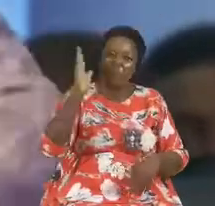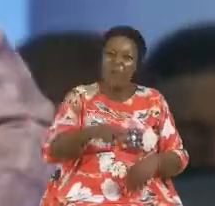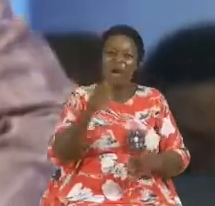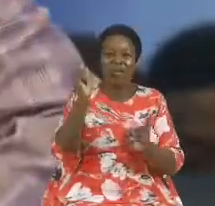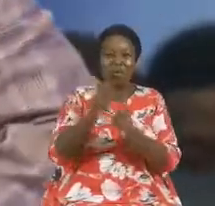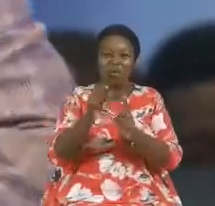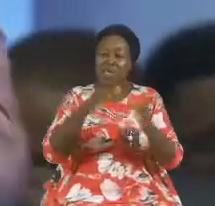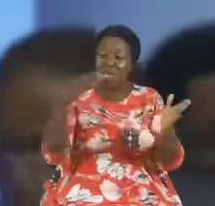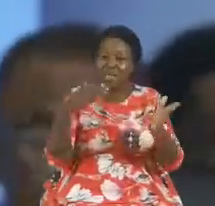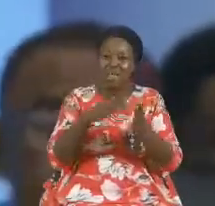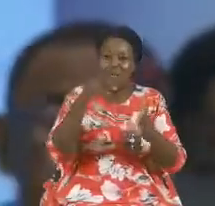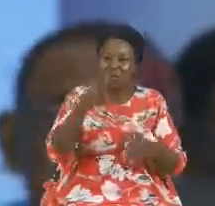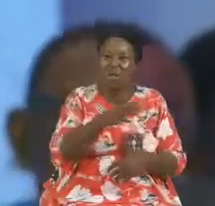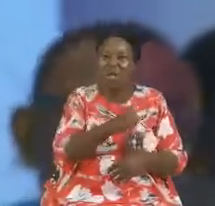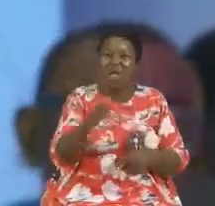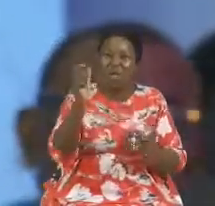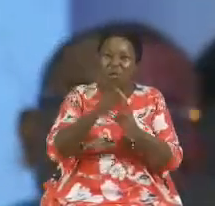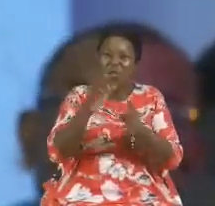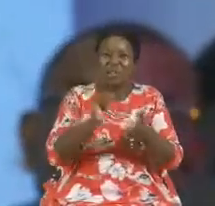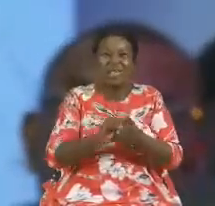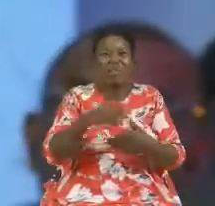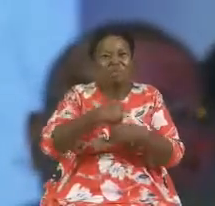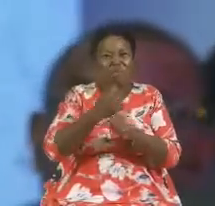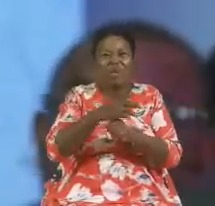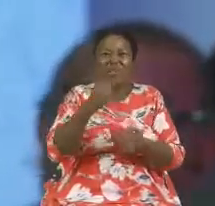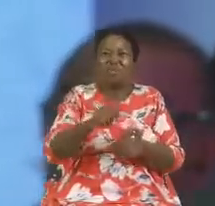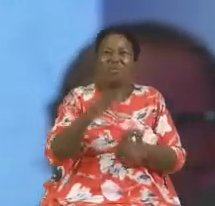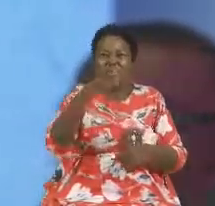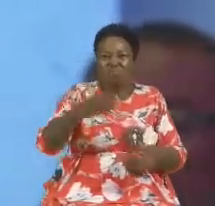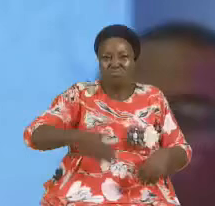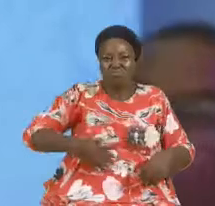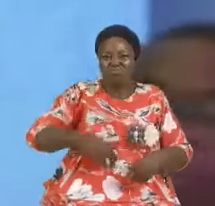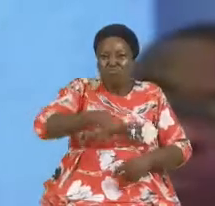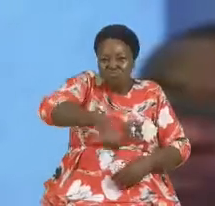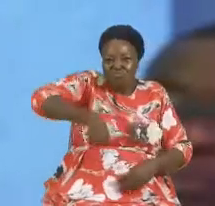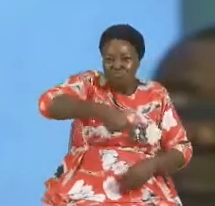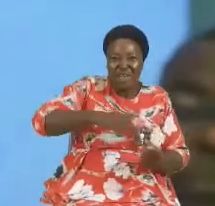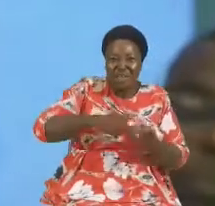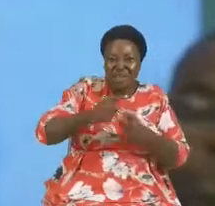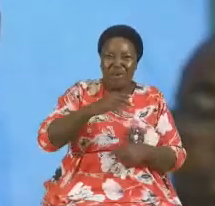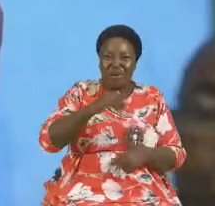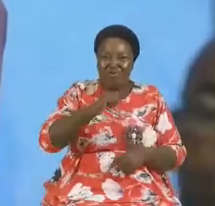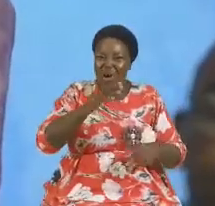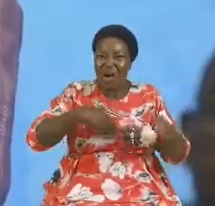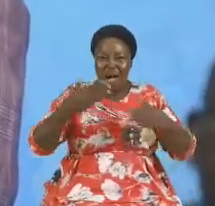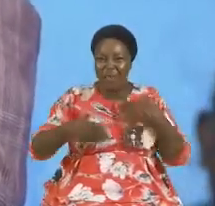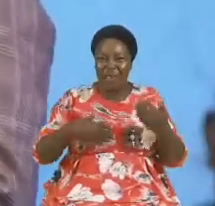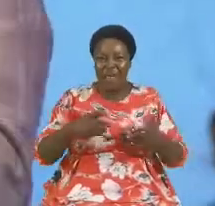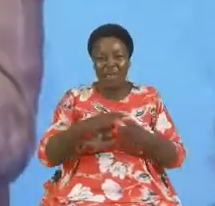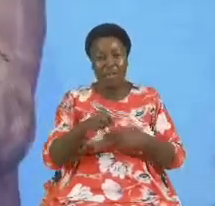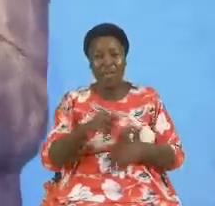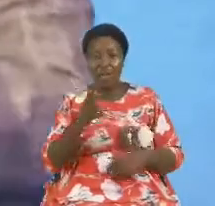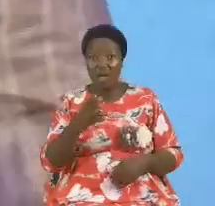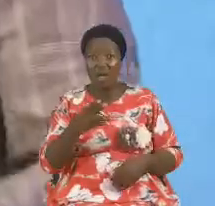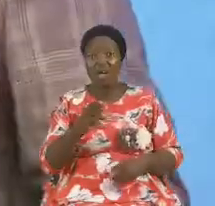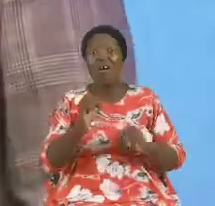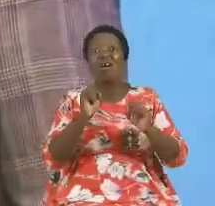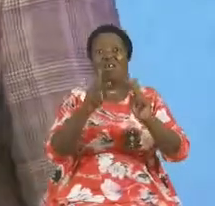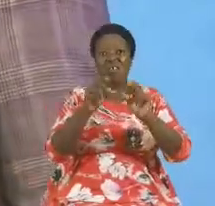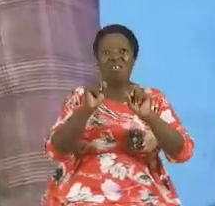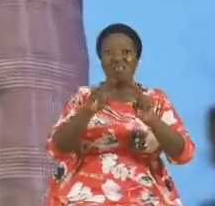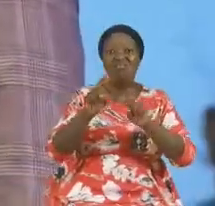use, and they use a bad word, a word that makes somebody's tummy to be